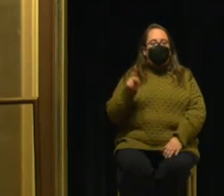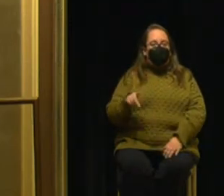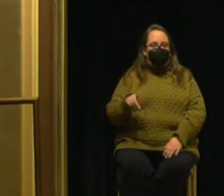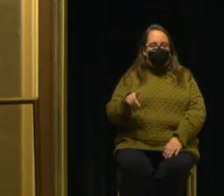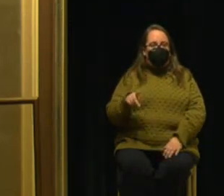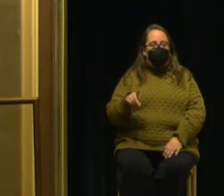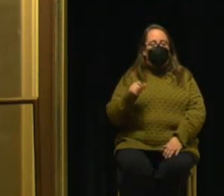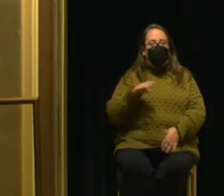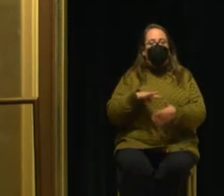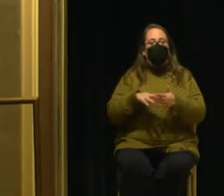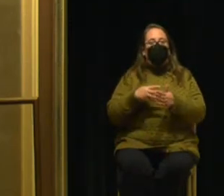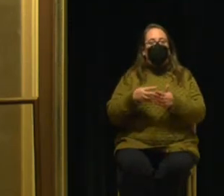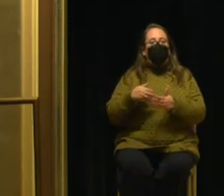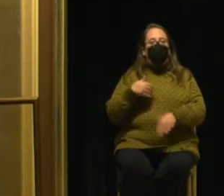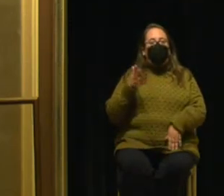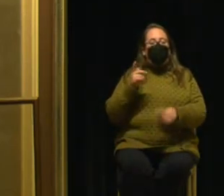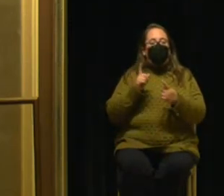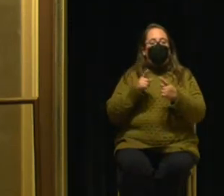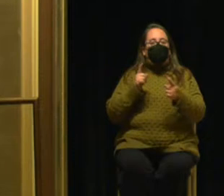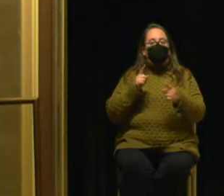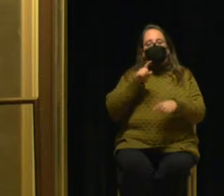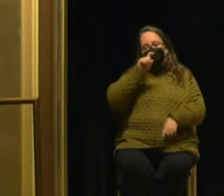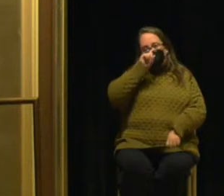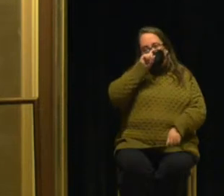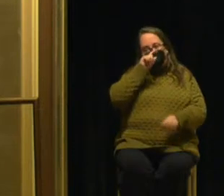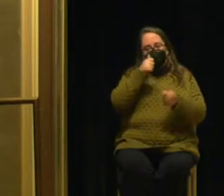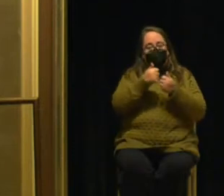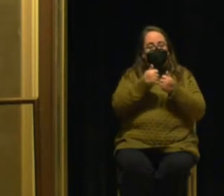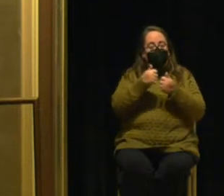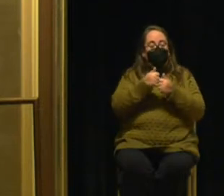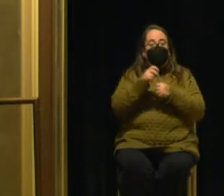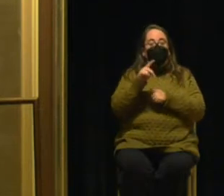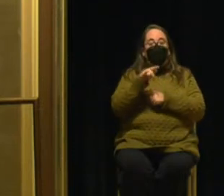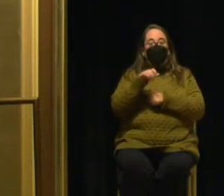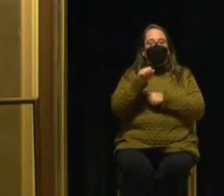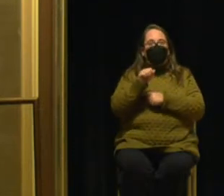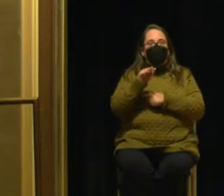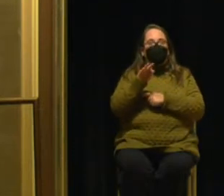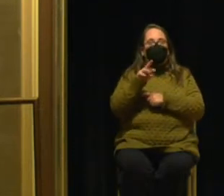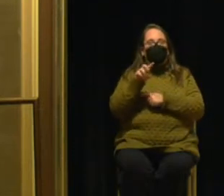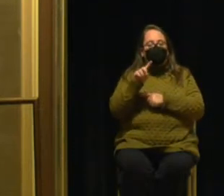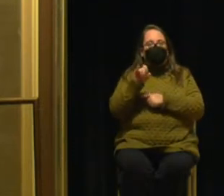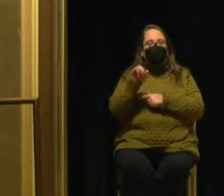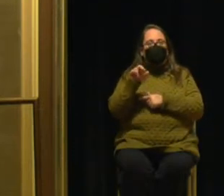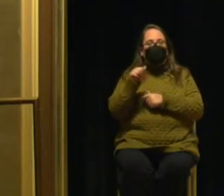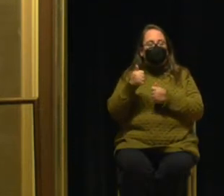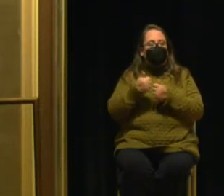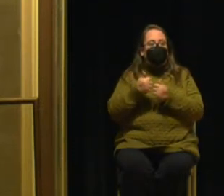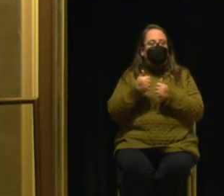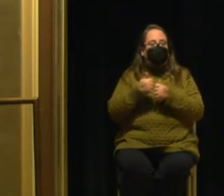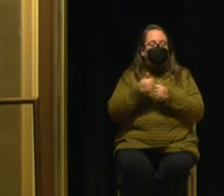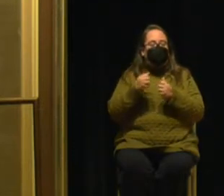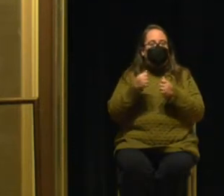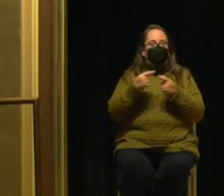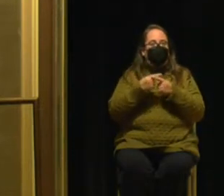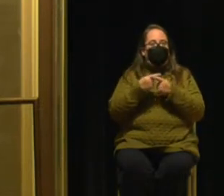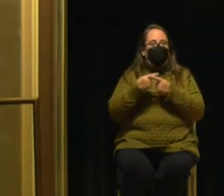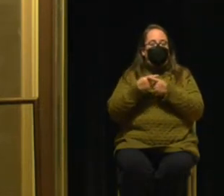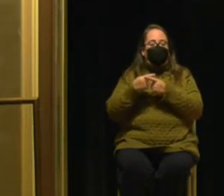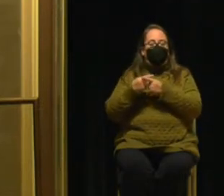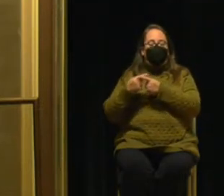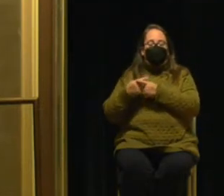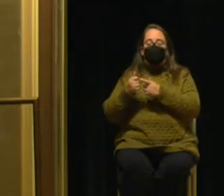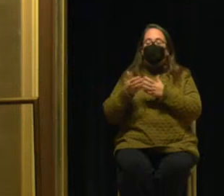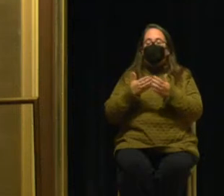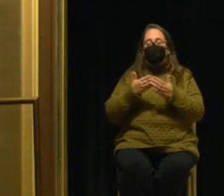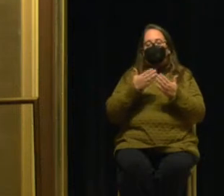they scheduled my talk opposite of an Eagles game and a Phillies World Series game. So I'm used to having conflict within these. But anyway, thank